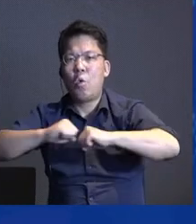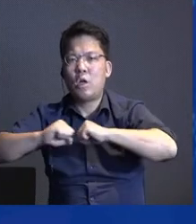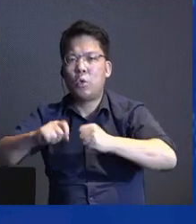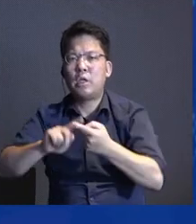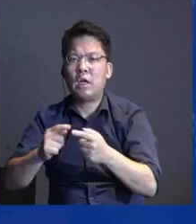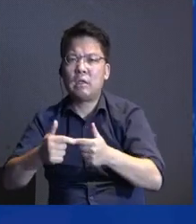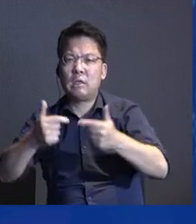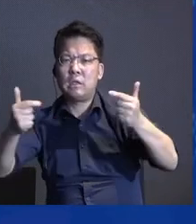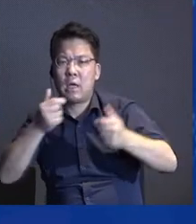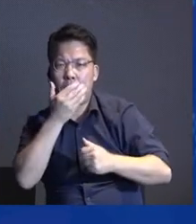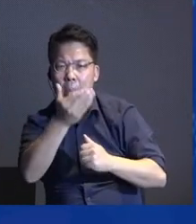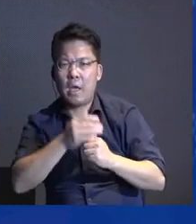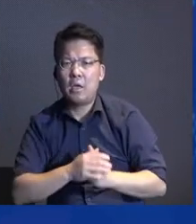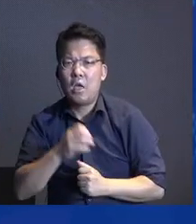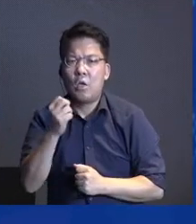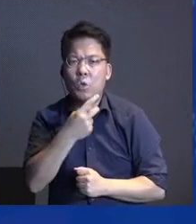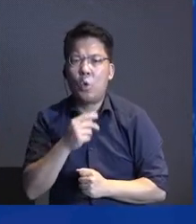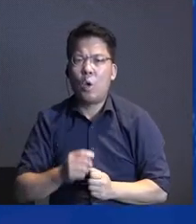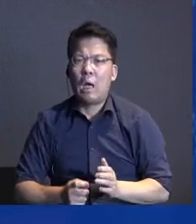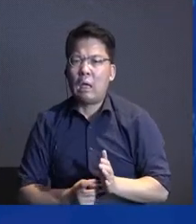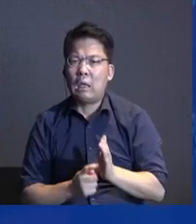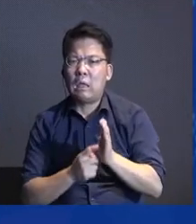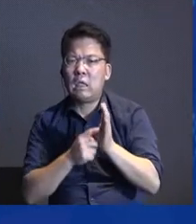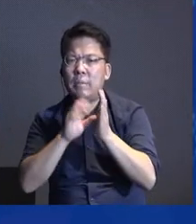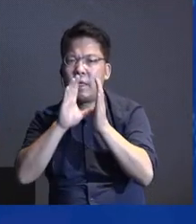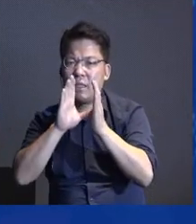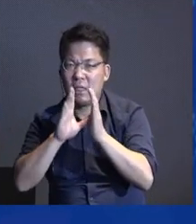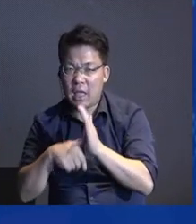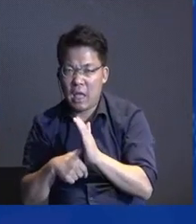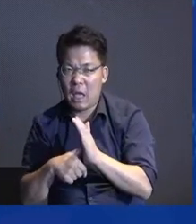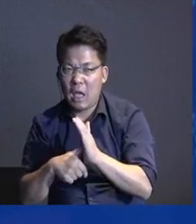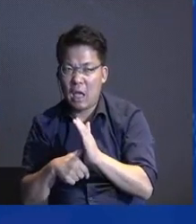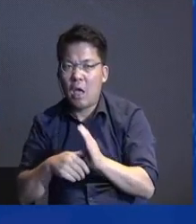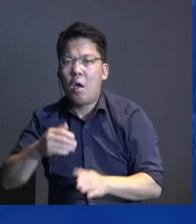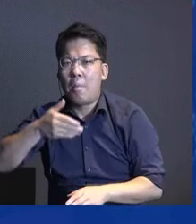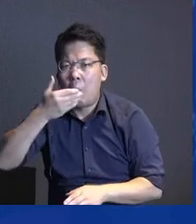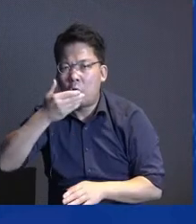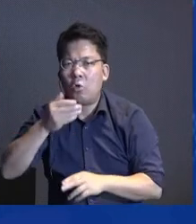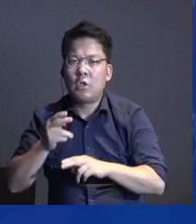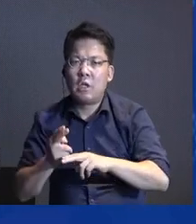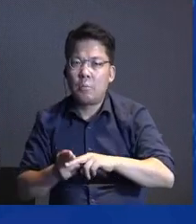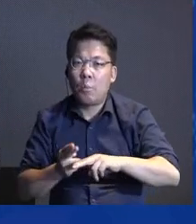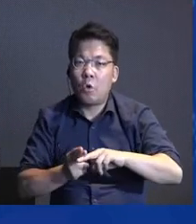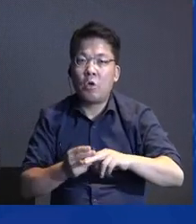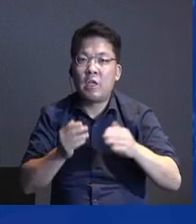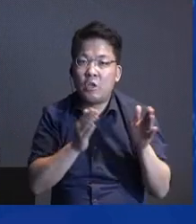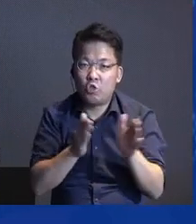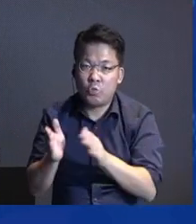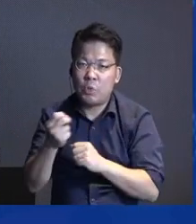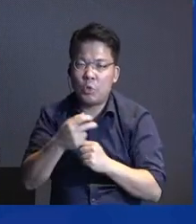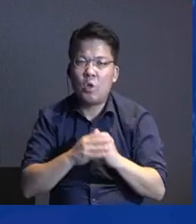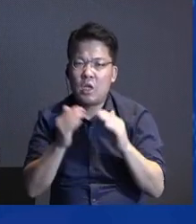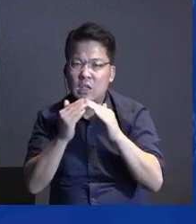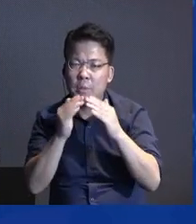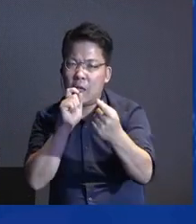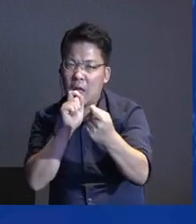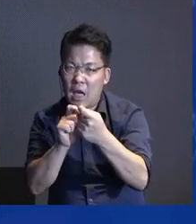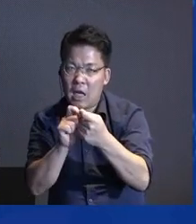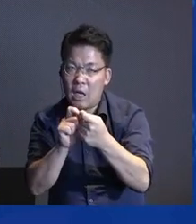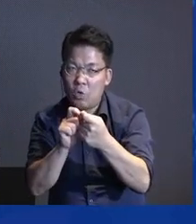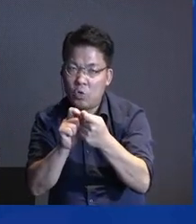So because such open events are held close to their houses, it is easy for many residents to